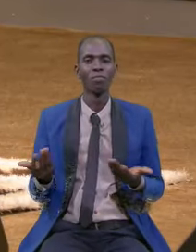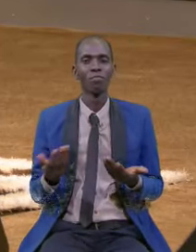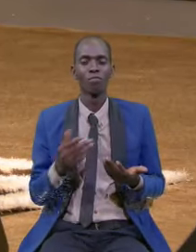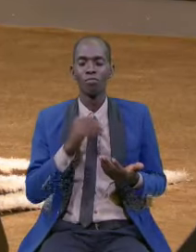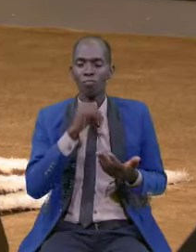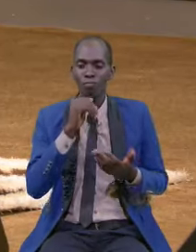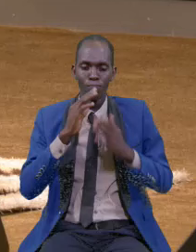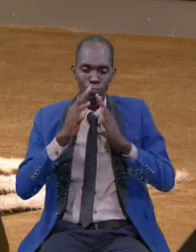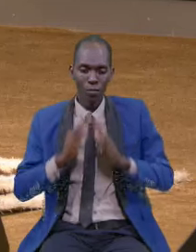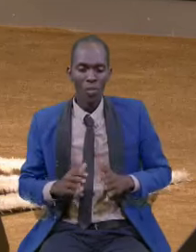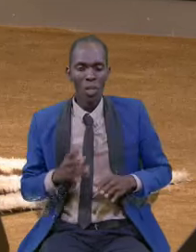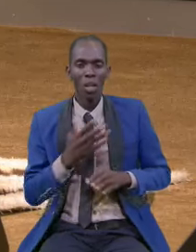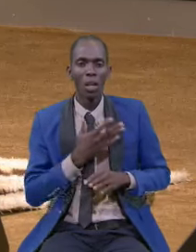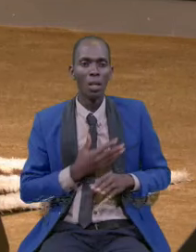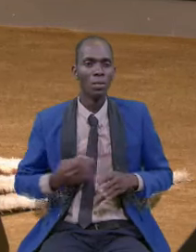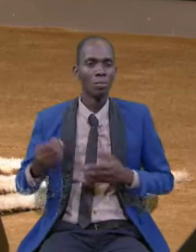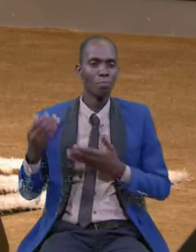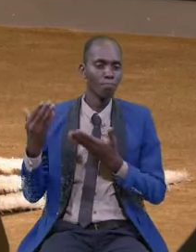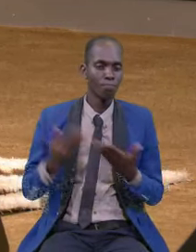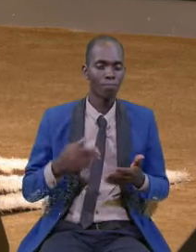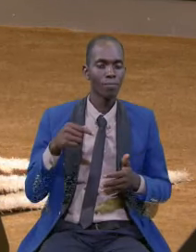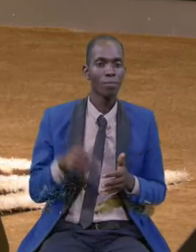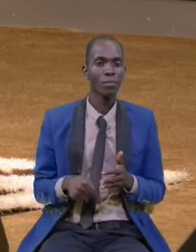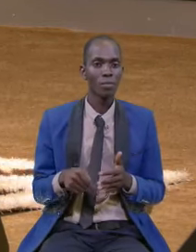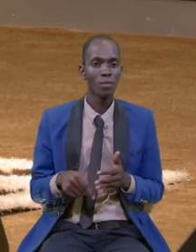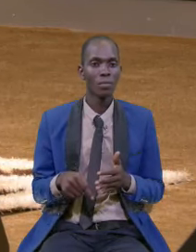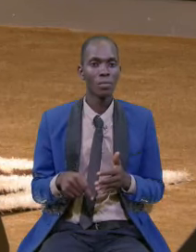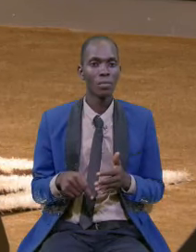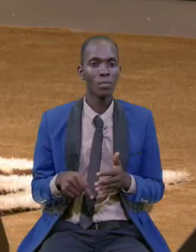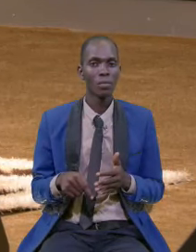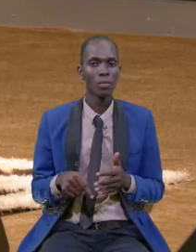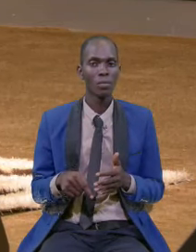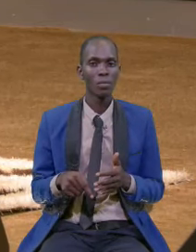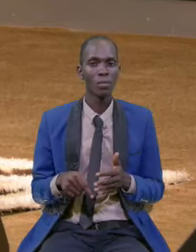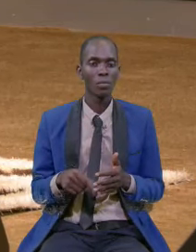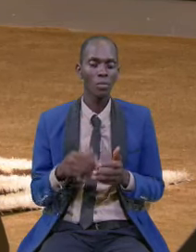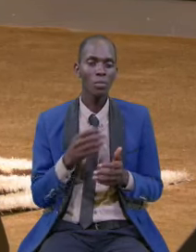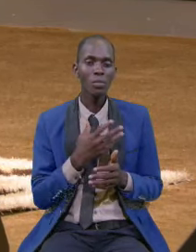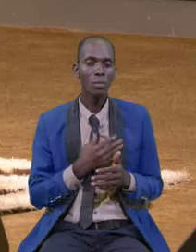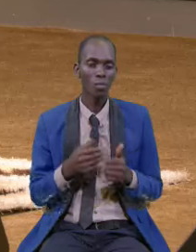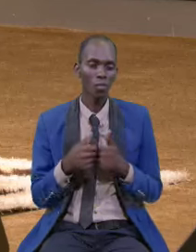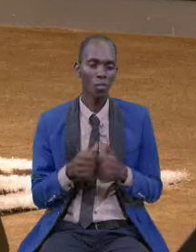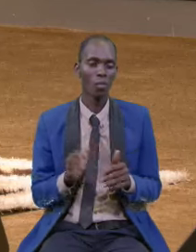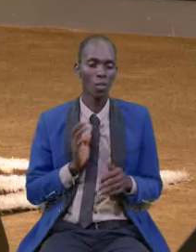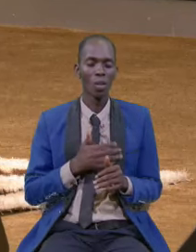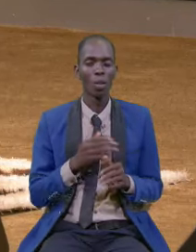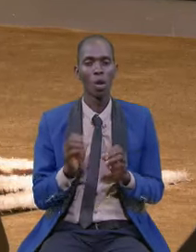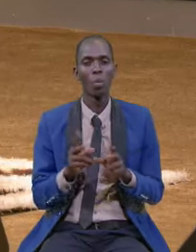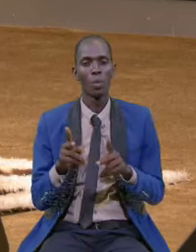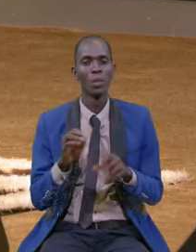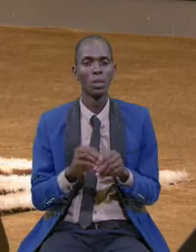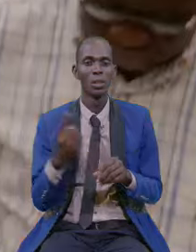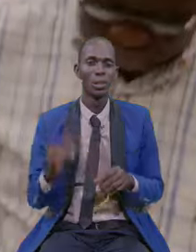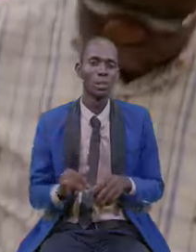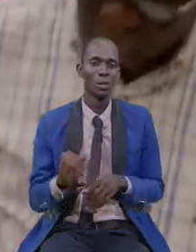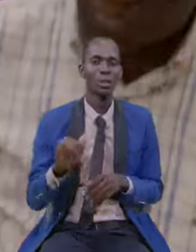and strike that down. We lose our privilege in eternity. We're looking at